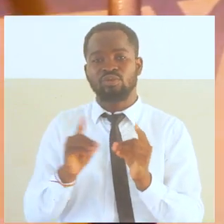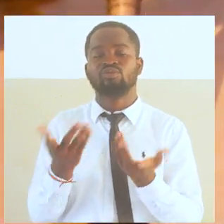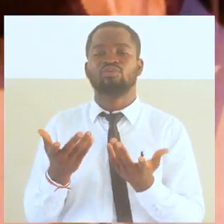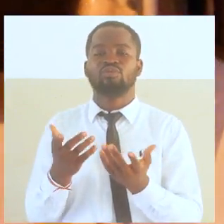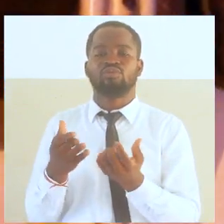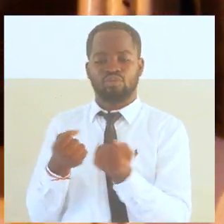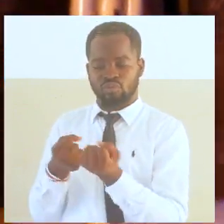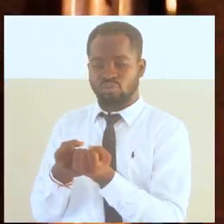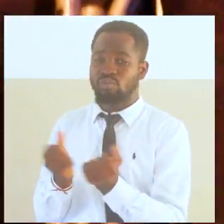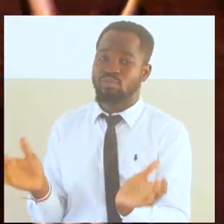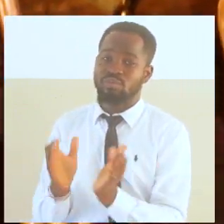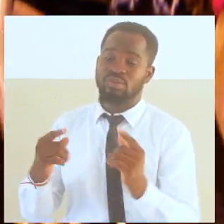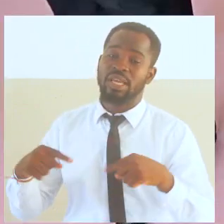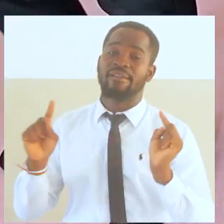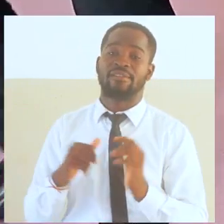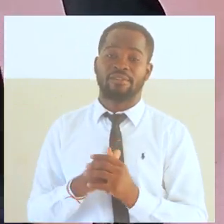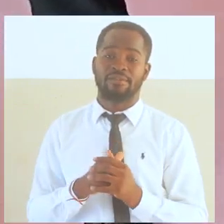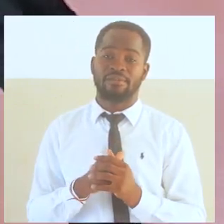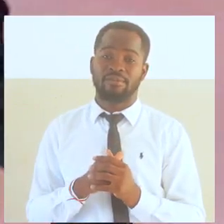is compliment their efforts.